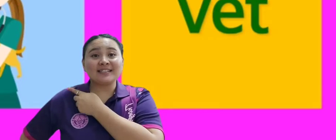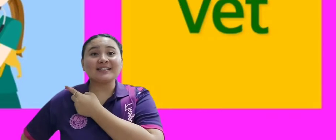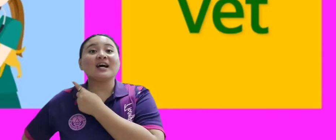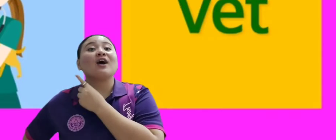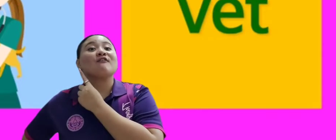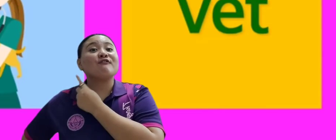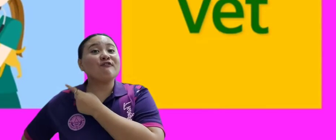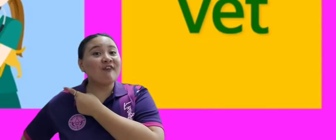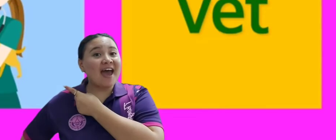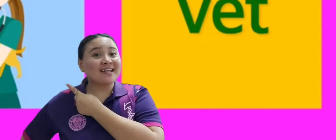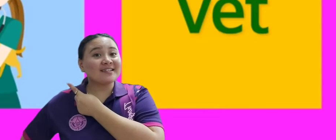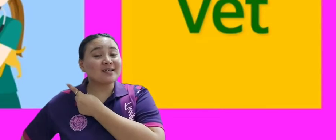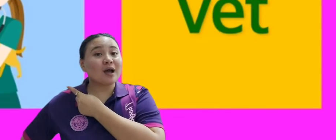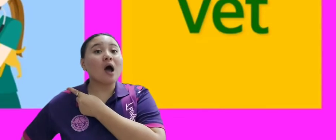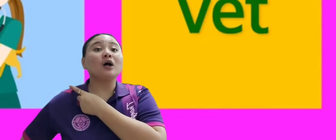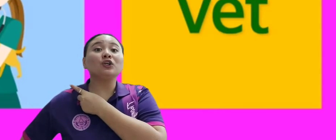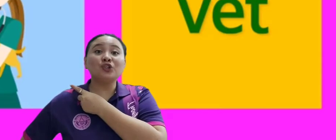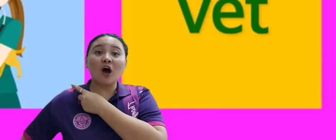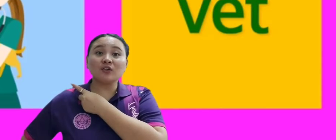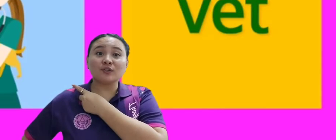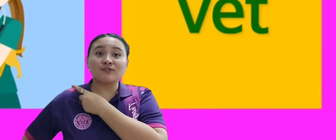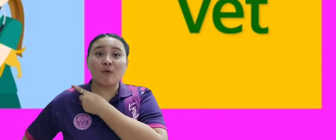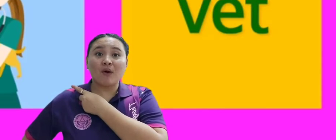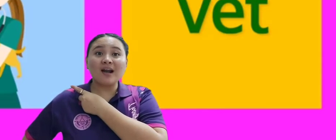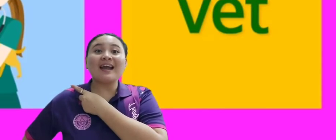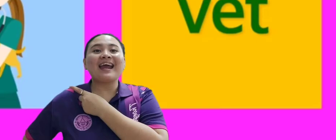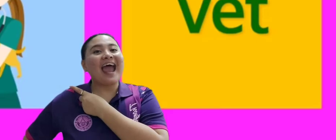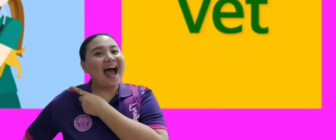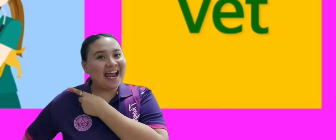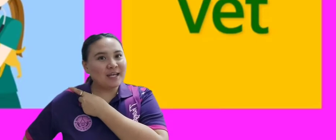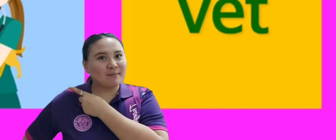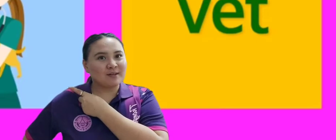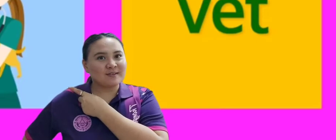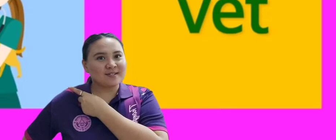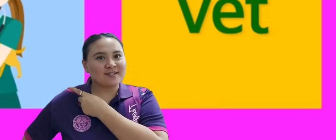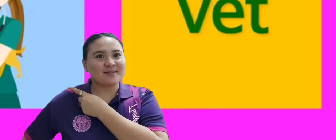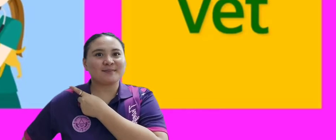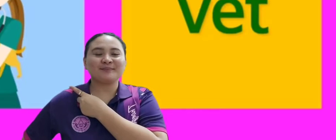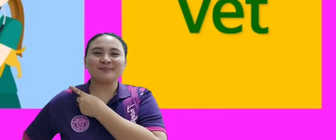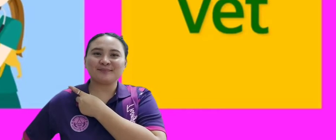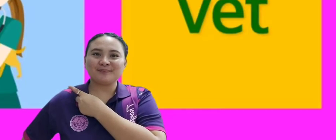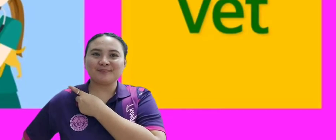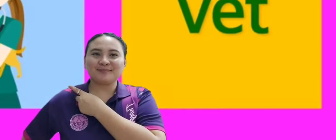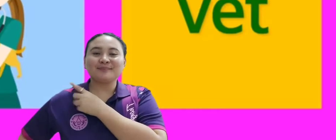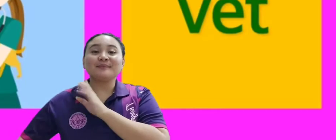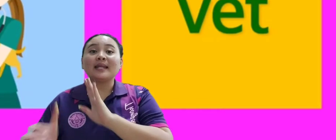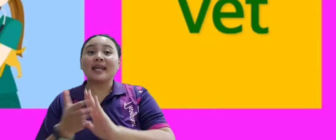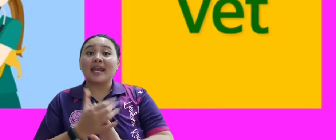Vet. Vet. Doctor for animals.